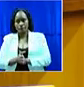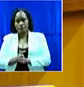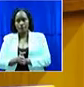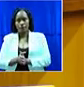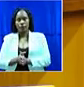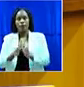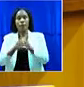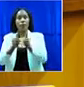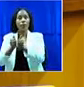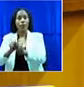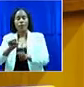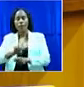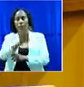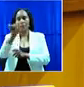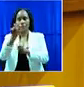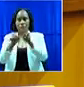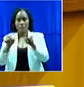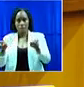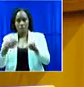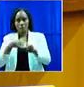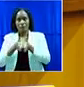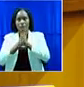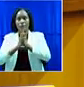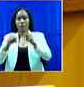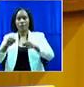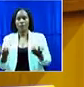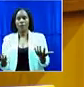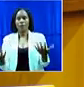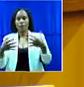I've requested this sitting of the Joint Houses of Parliament